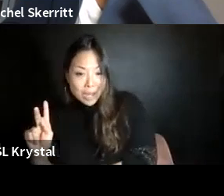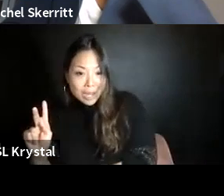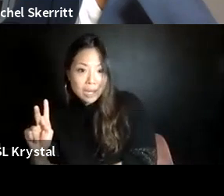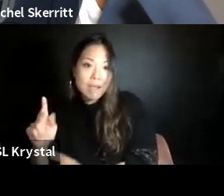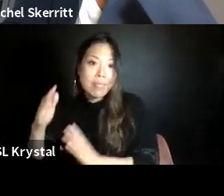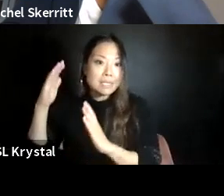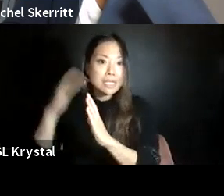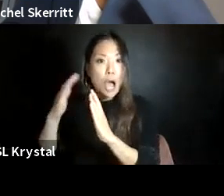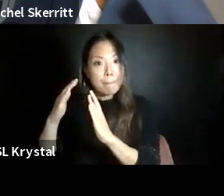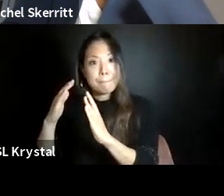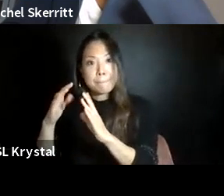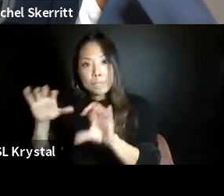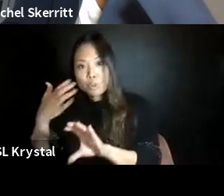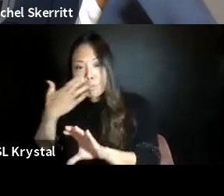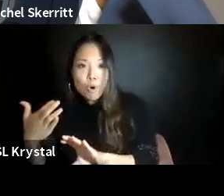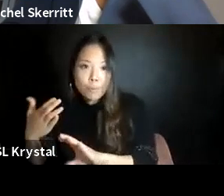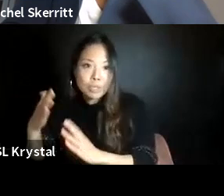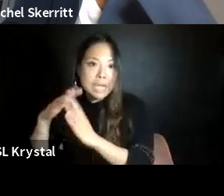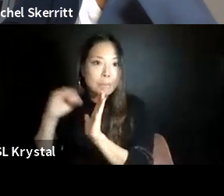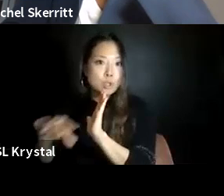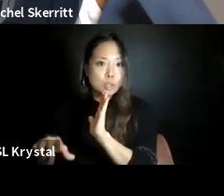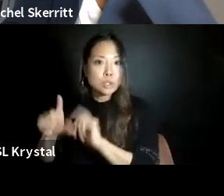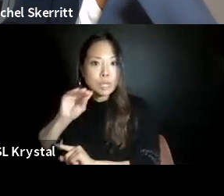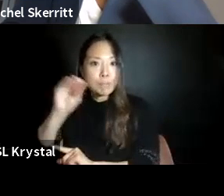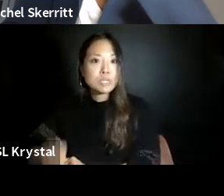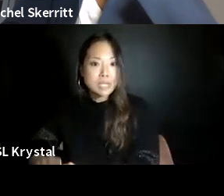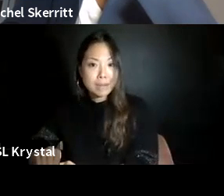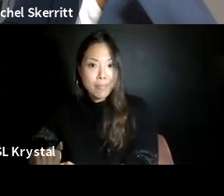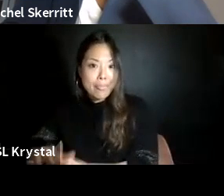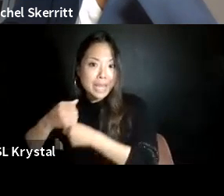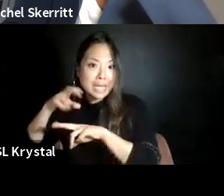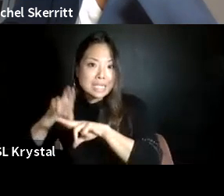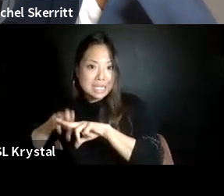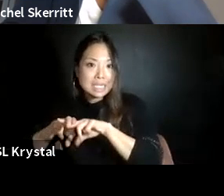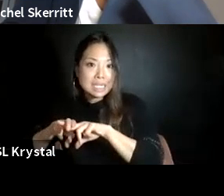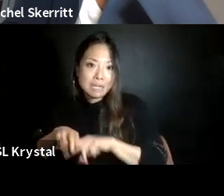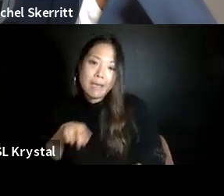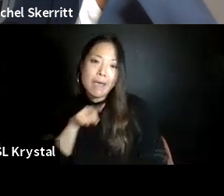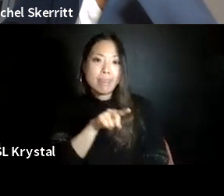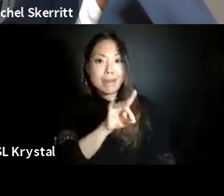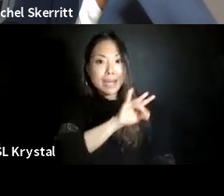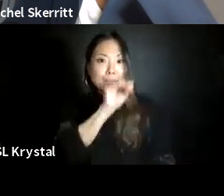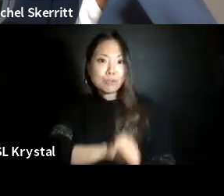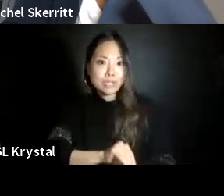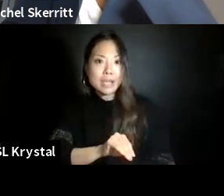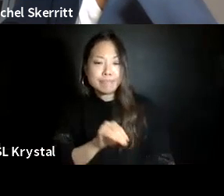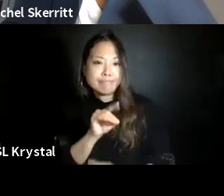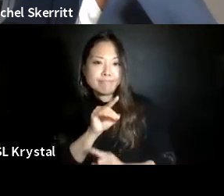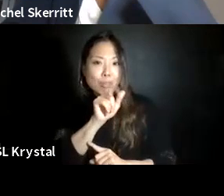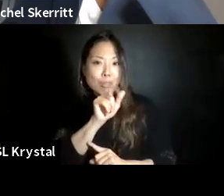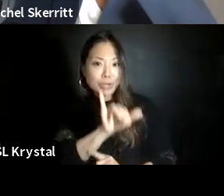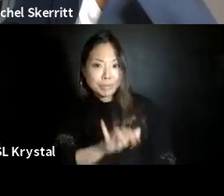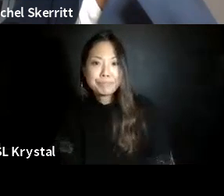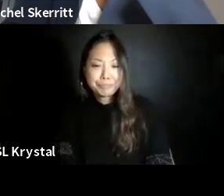performers, top 20% gets a seat. Yeah. Thank you. Great. Dr.